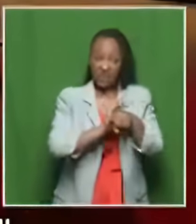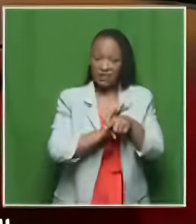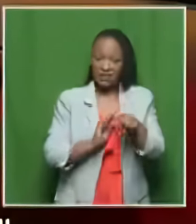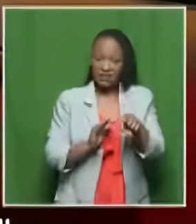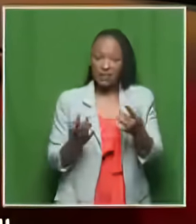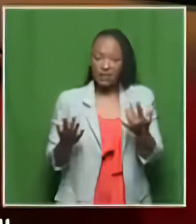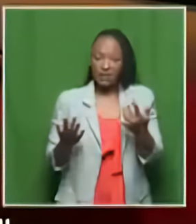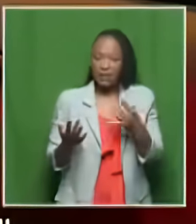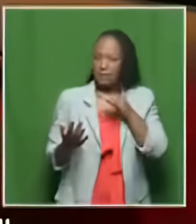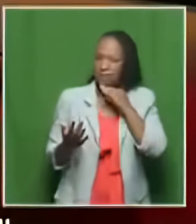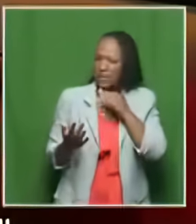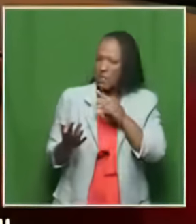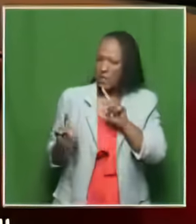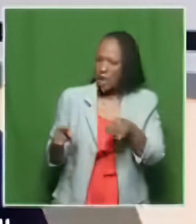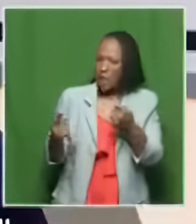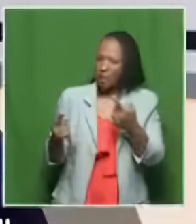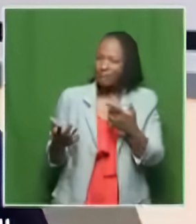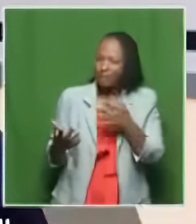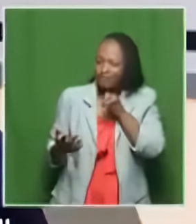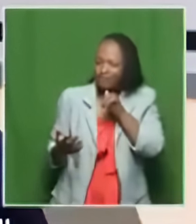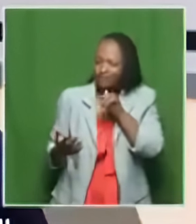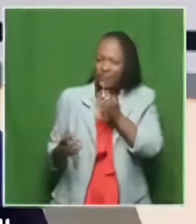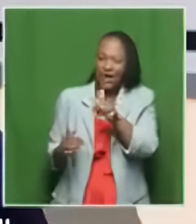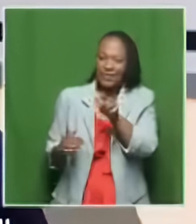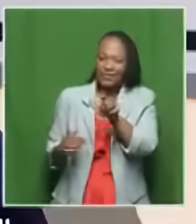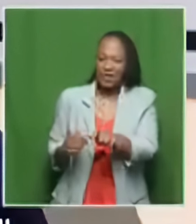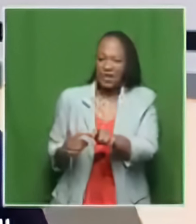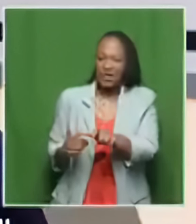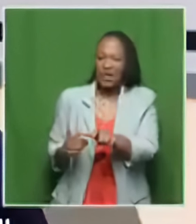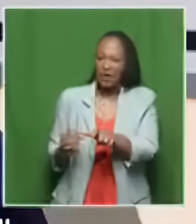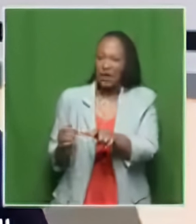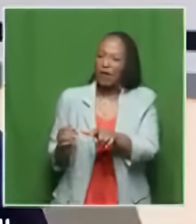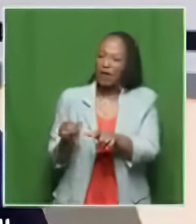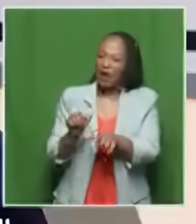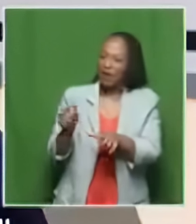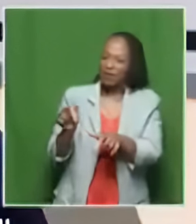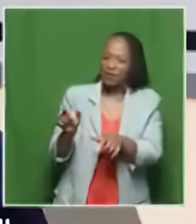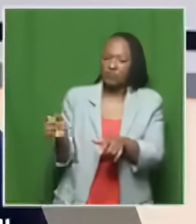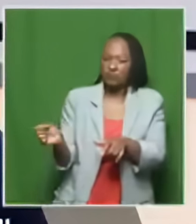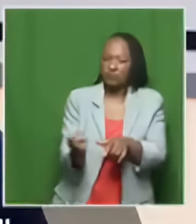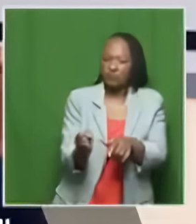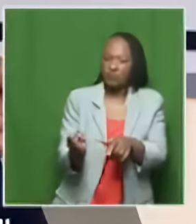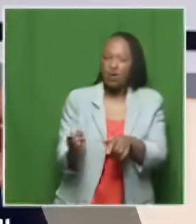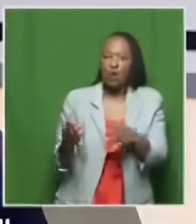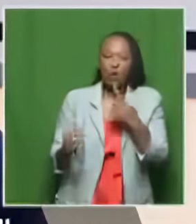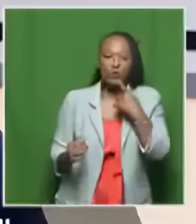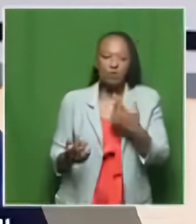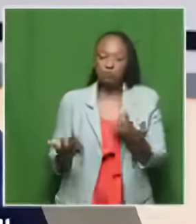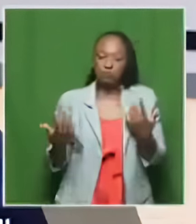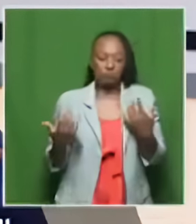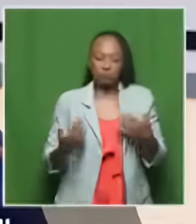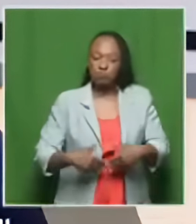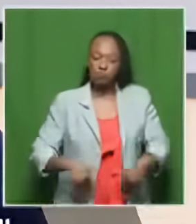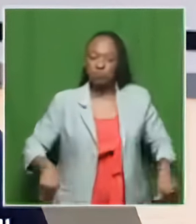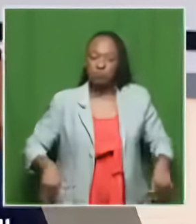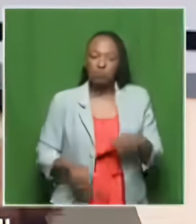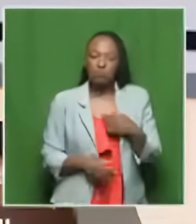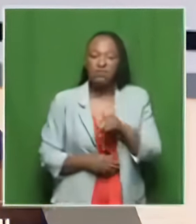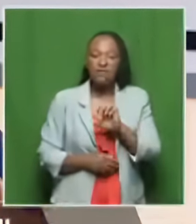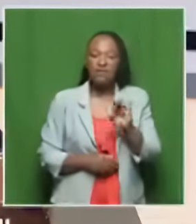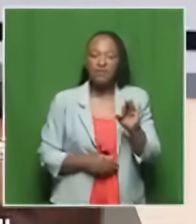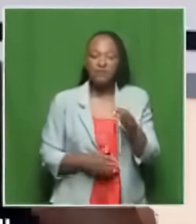EFF not able to compromise and offer another candidate for that position? Or are you saying this is where we draw the line as the